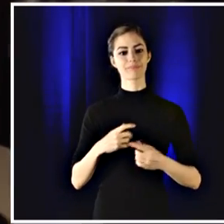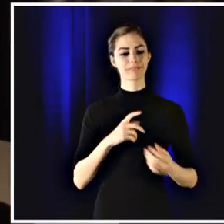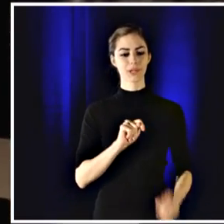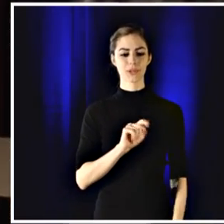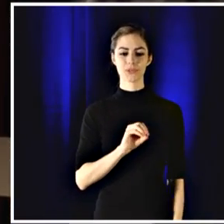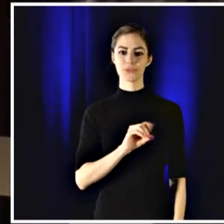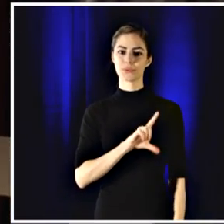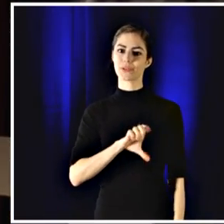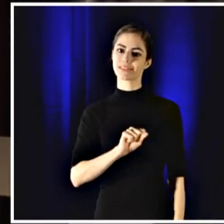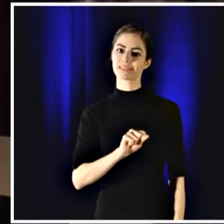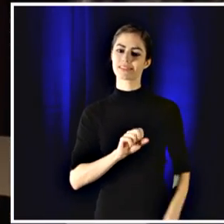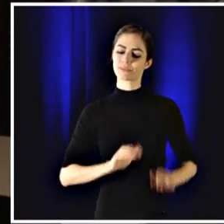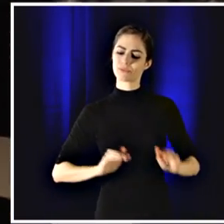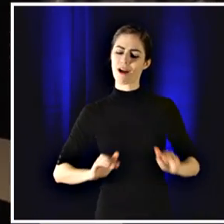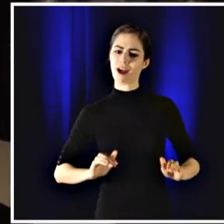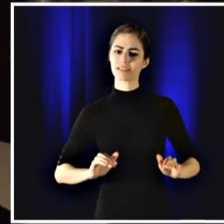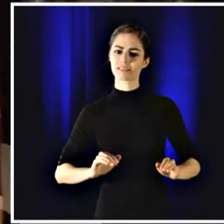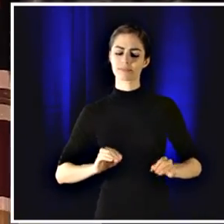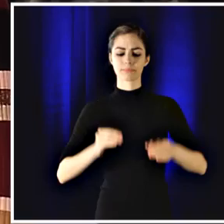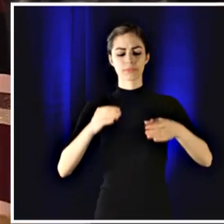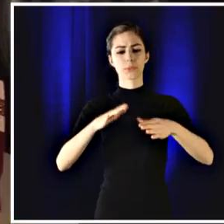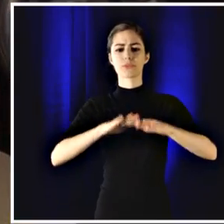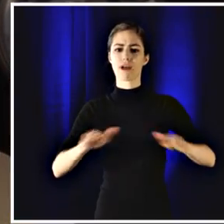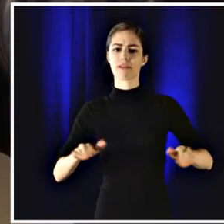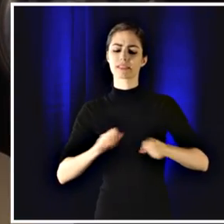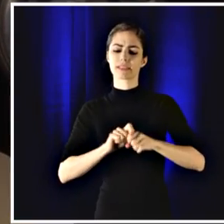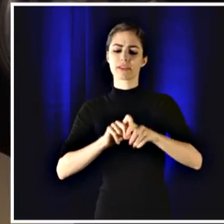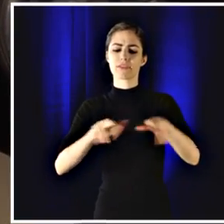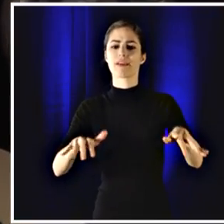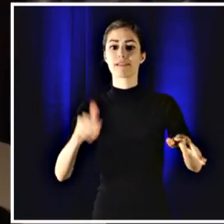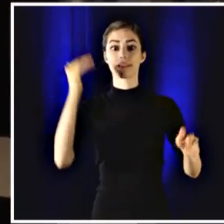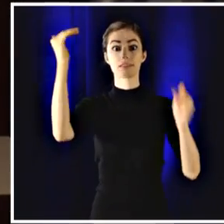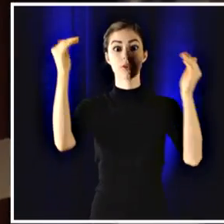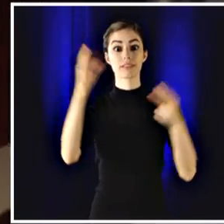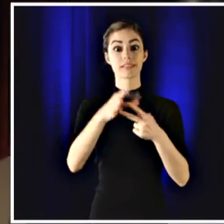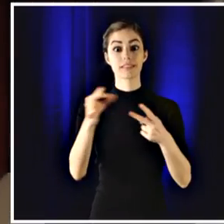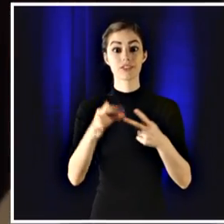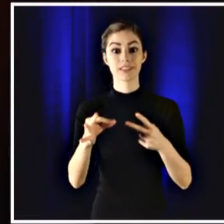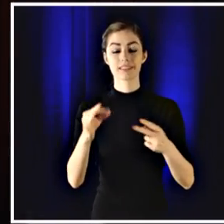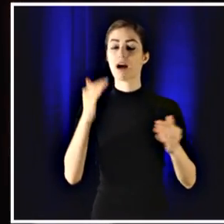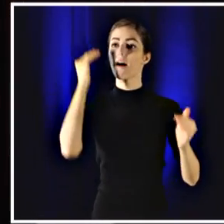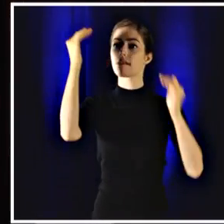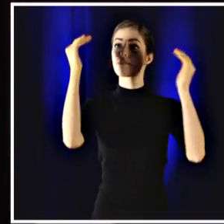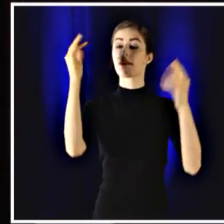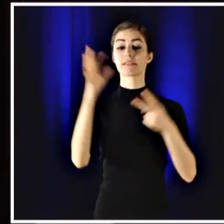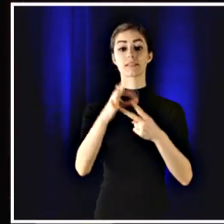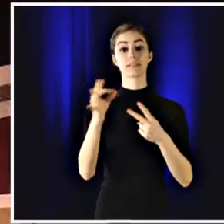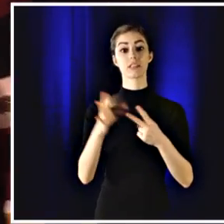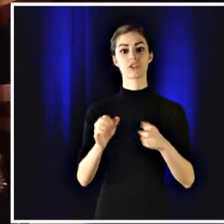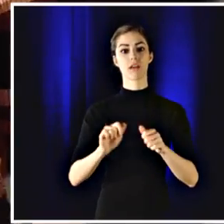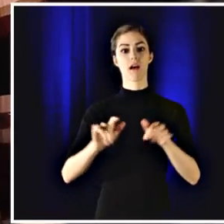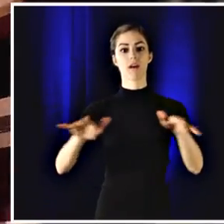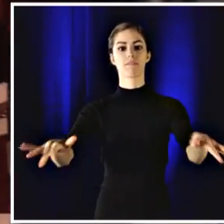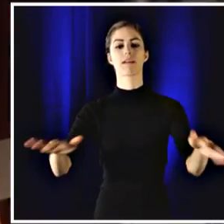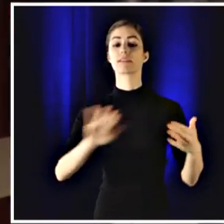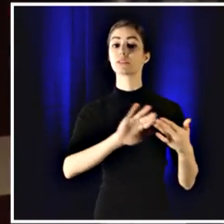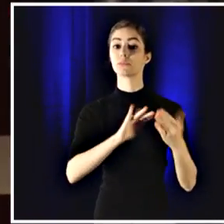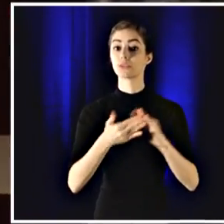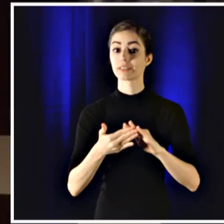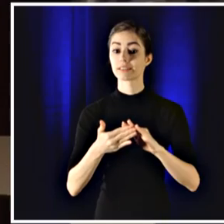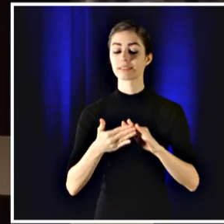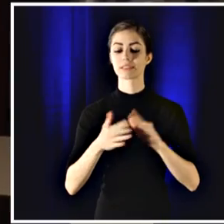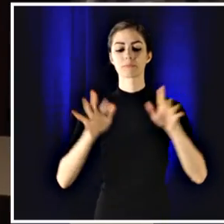adults, they affect our relationships. They affect our families, our communities, our national and international